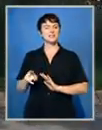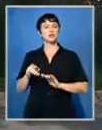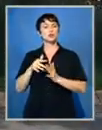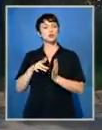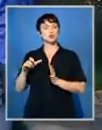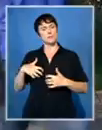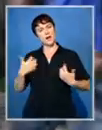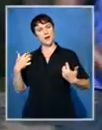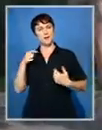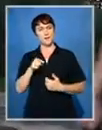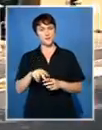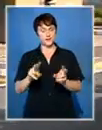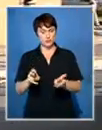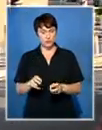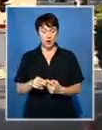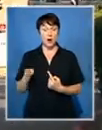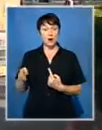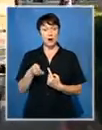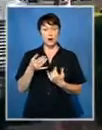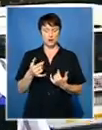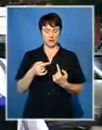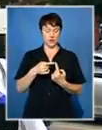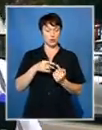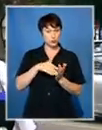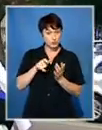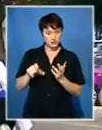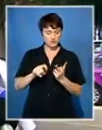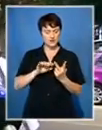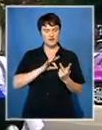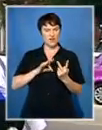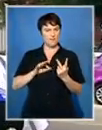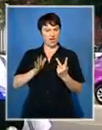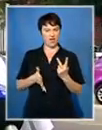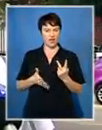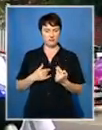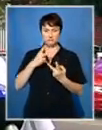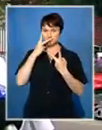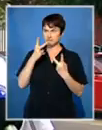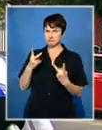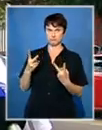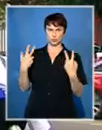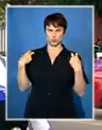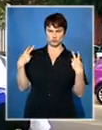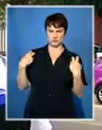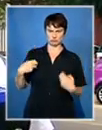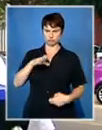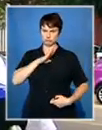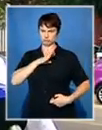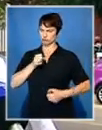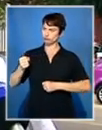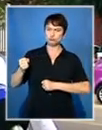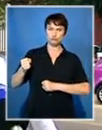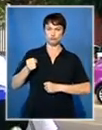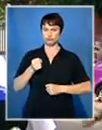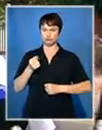and staff were allowed on campus. The security all around, and we see security guards in tactical uniform and they with their